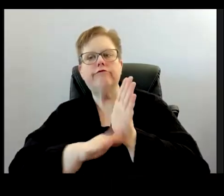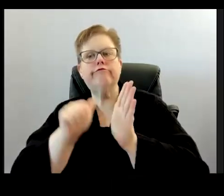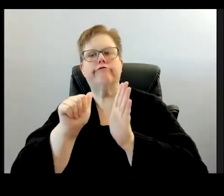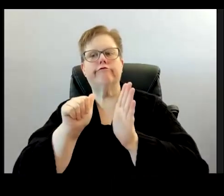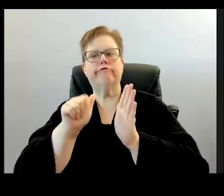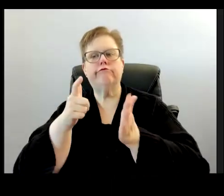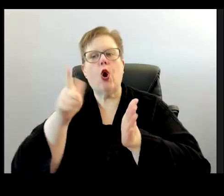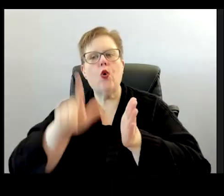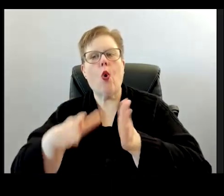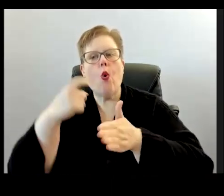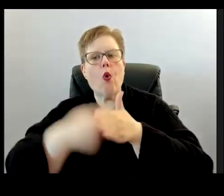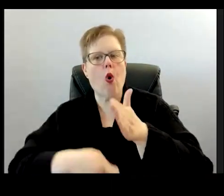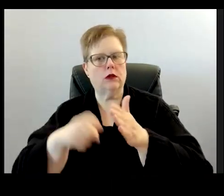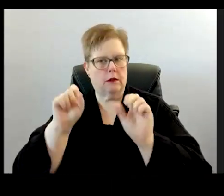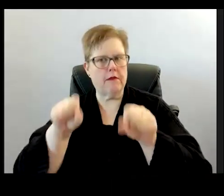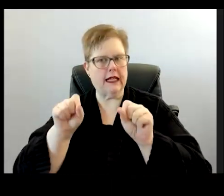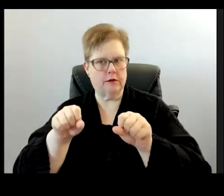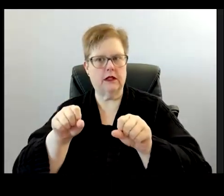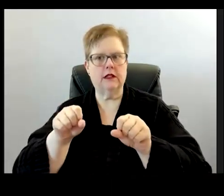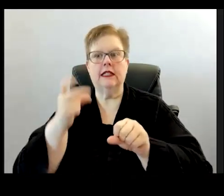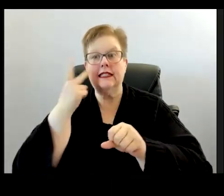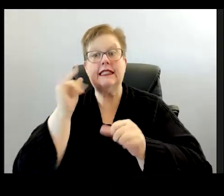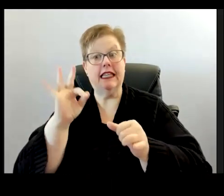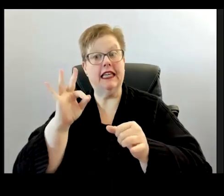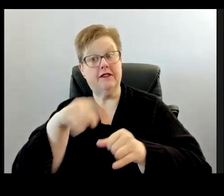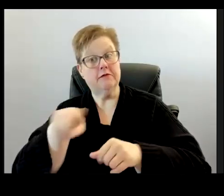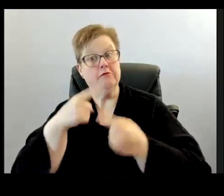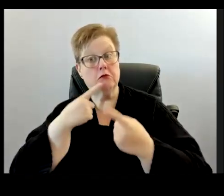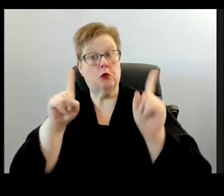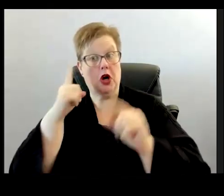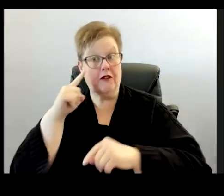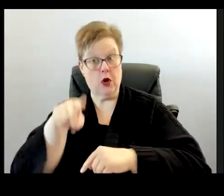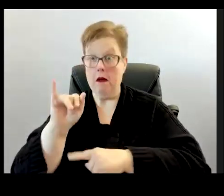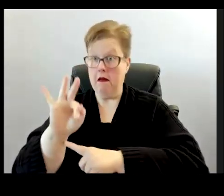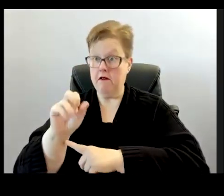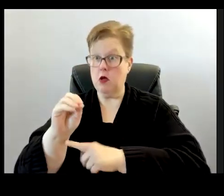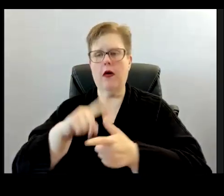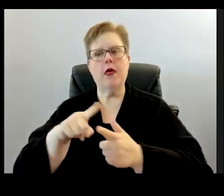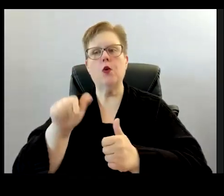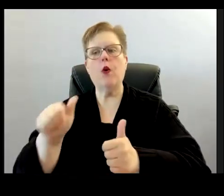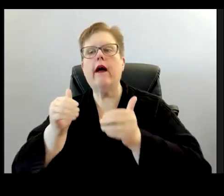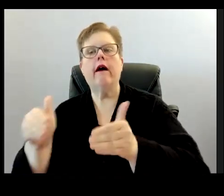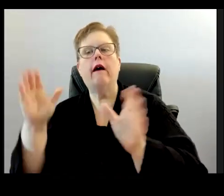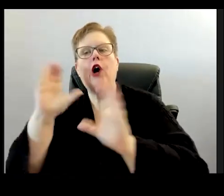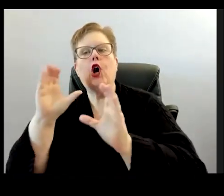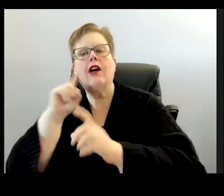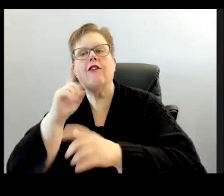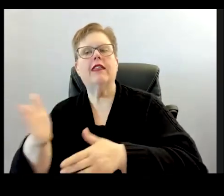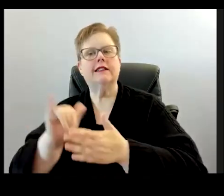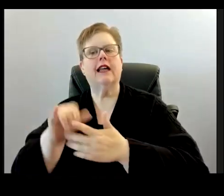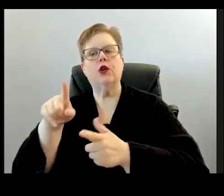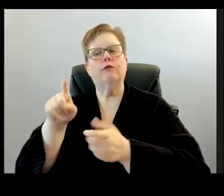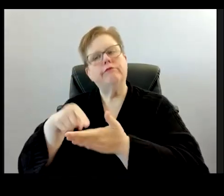cost possibilities to see if these things work for you. And if they do, then you can move on to looking at things that are paid